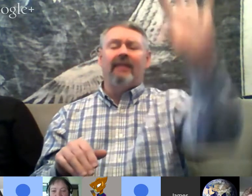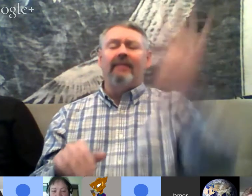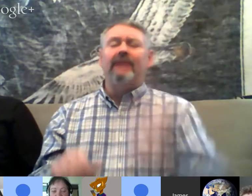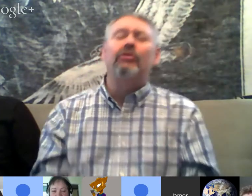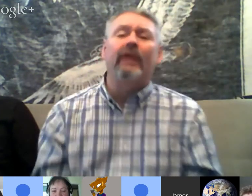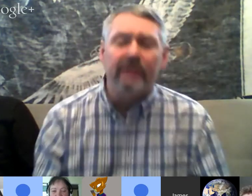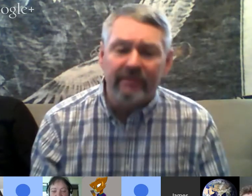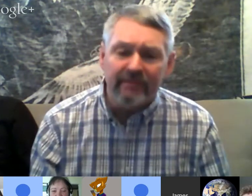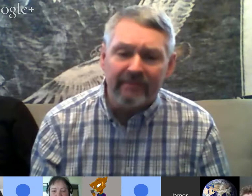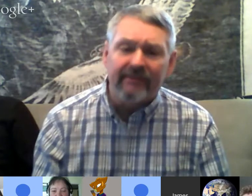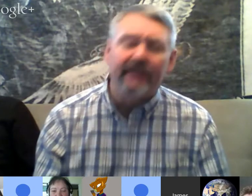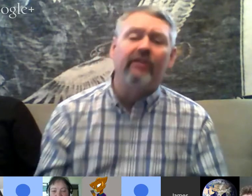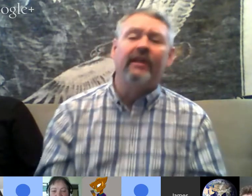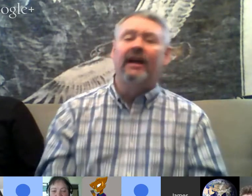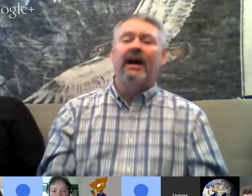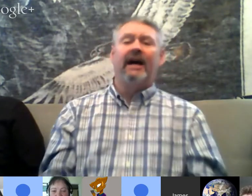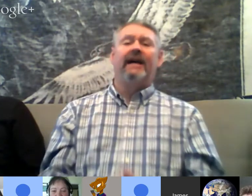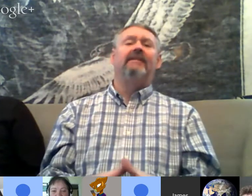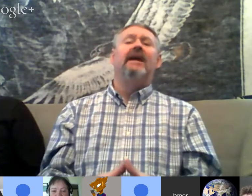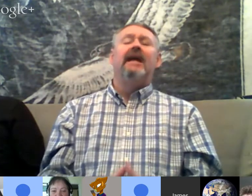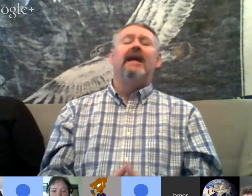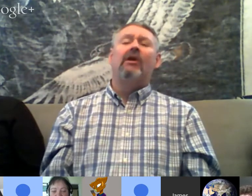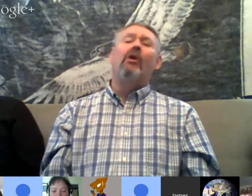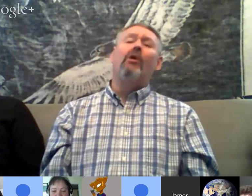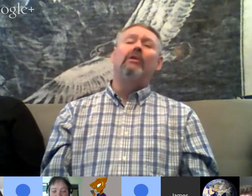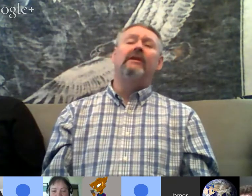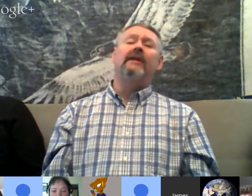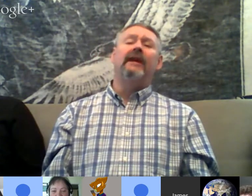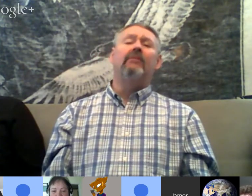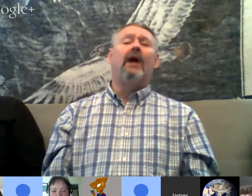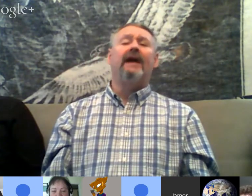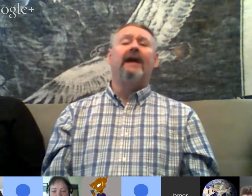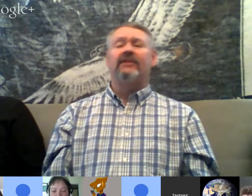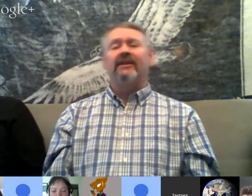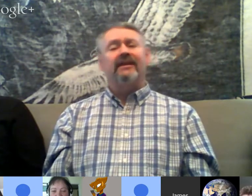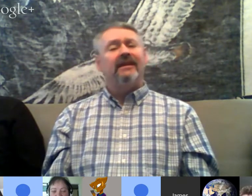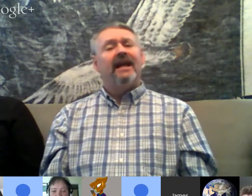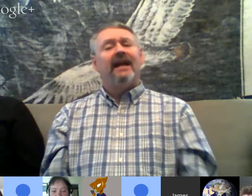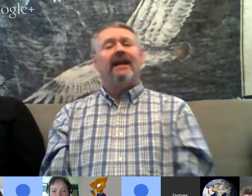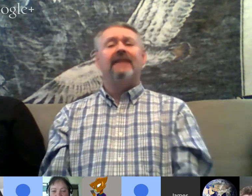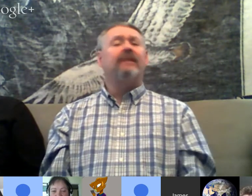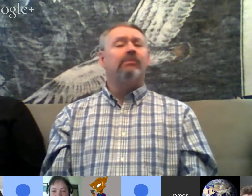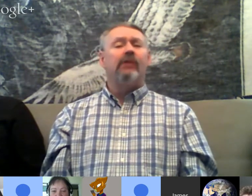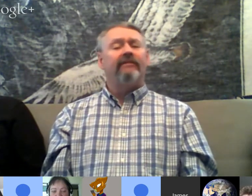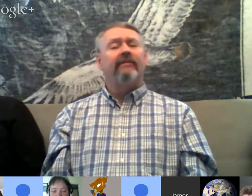a much greater figure than I. He's older and wiser